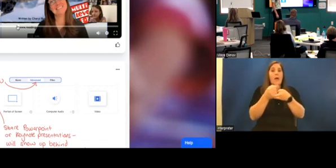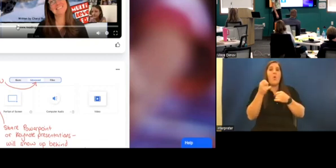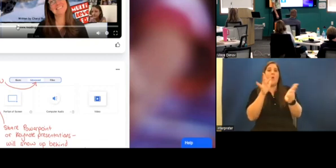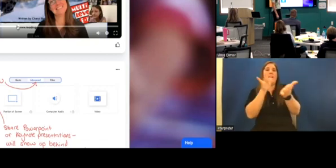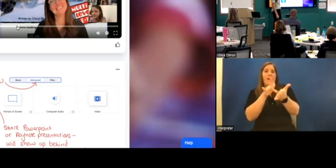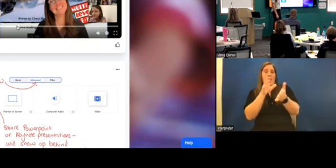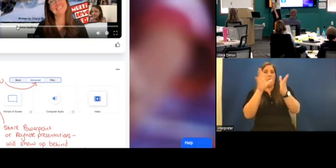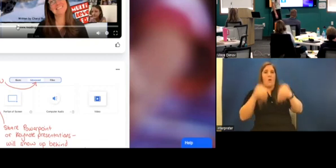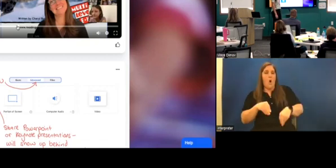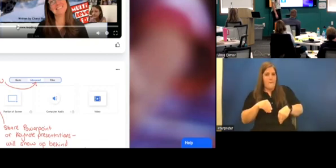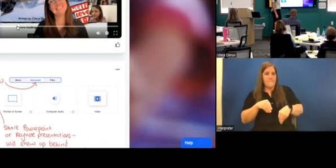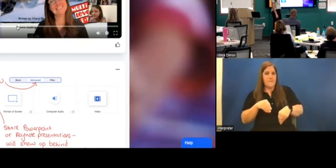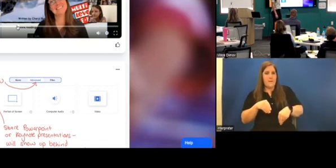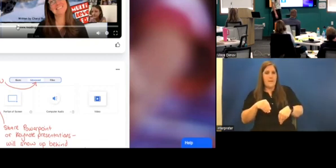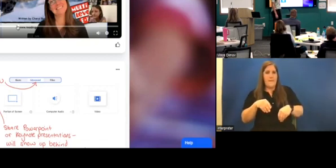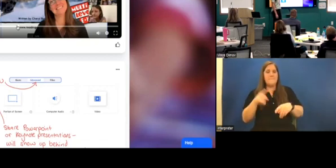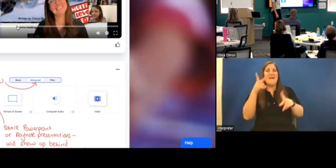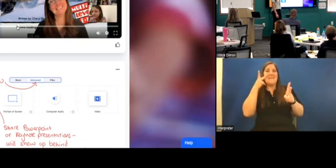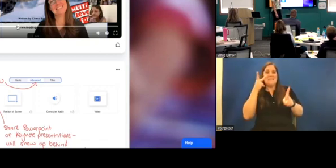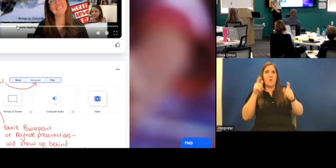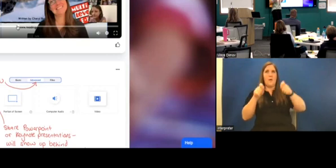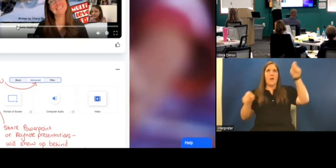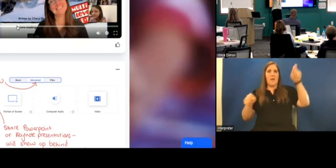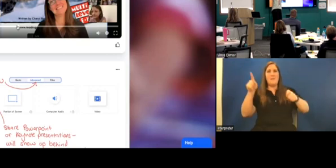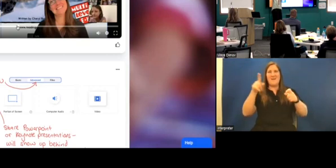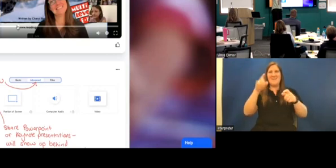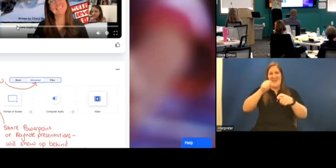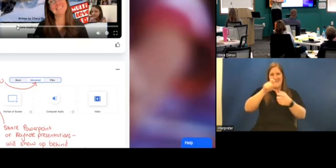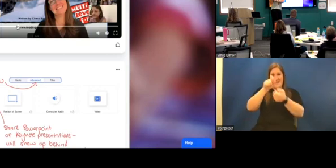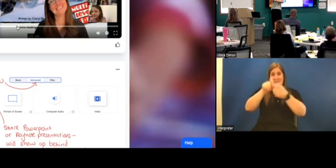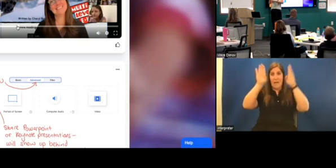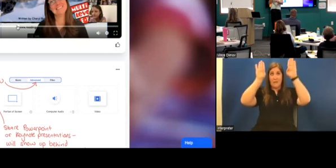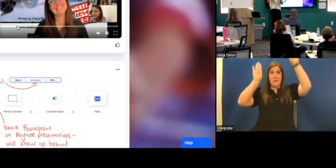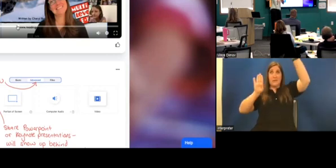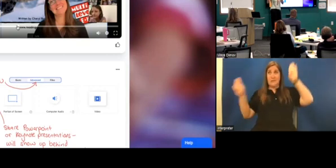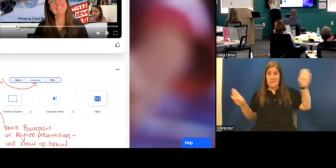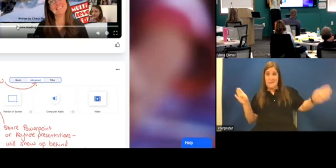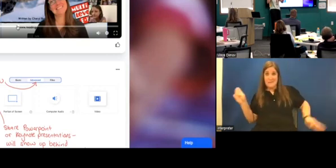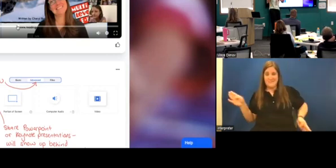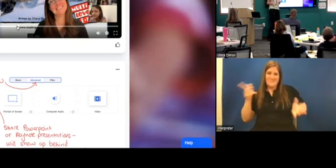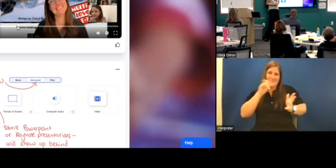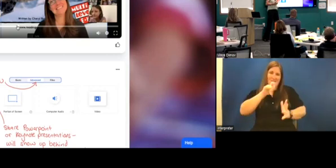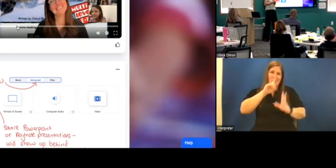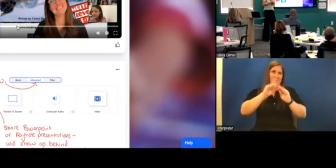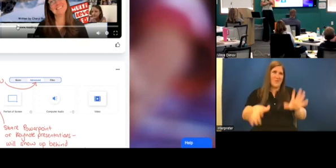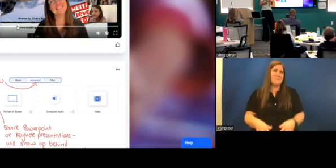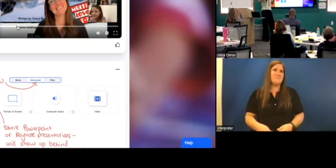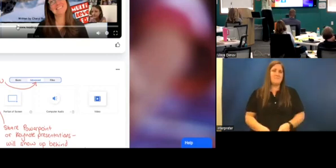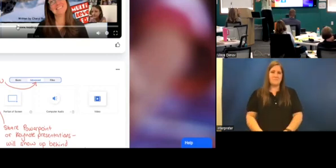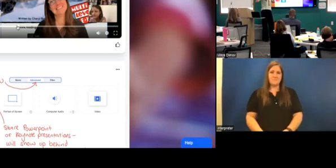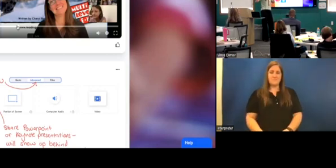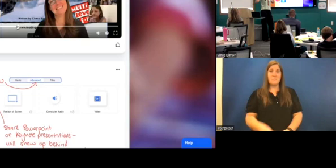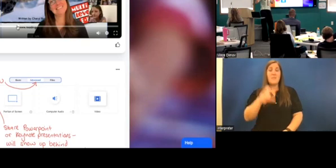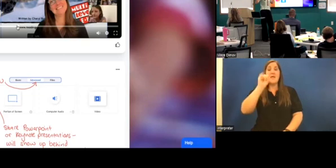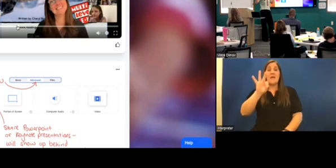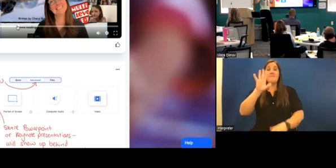could just see it as I'm moving and resizing my video. And then as you're signing, your arm goes too far, like pull it back. If your